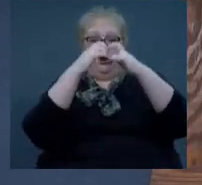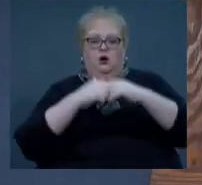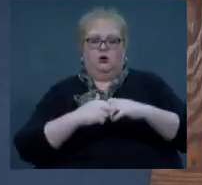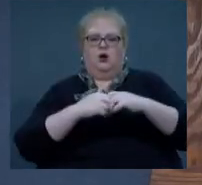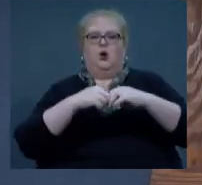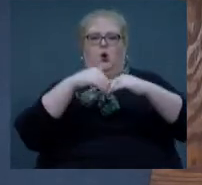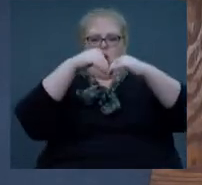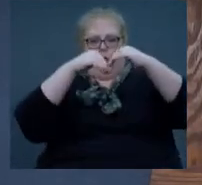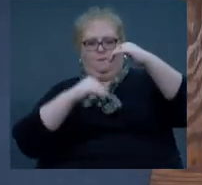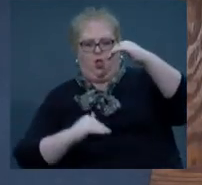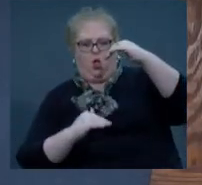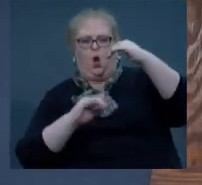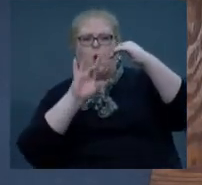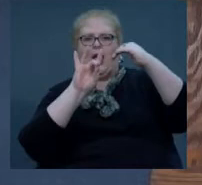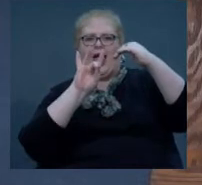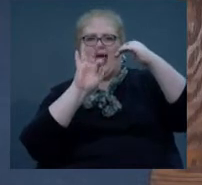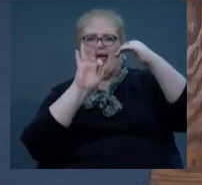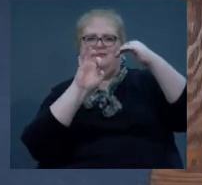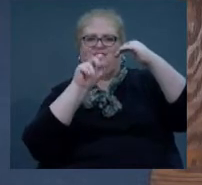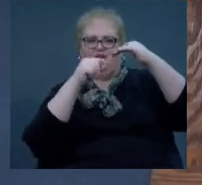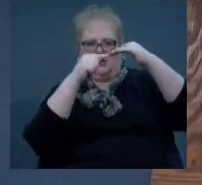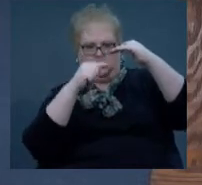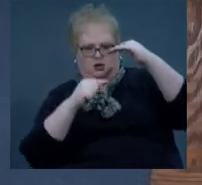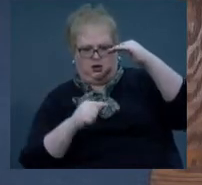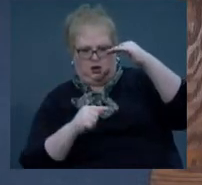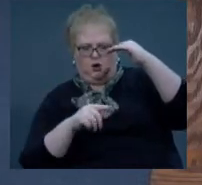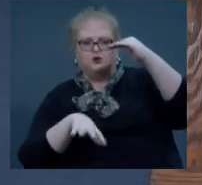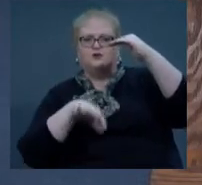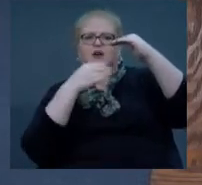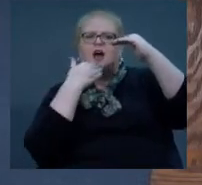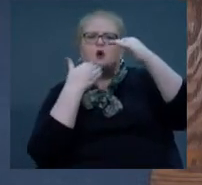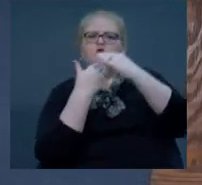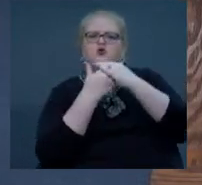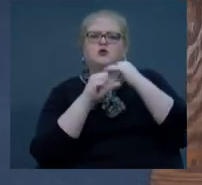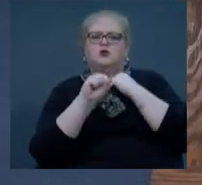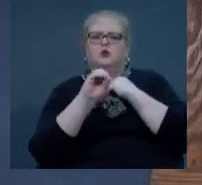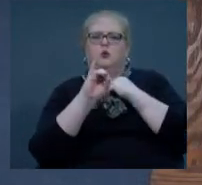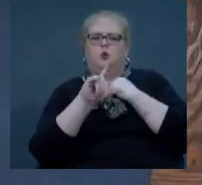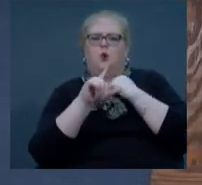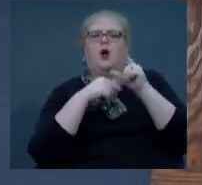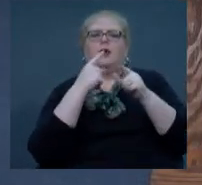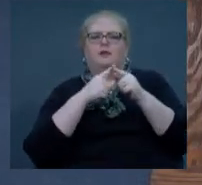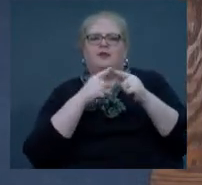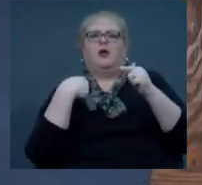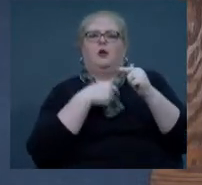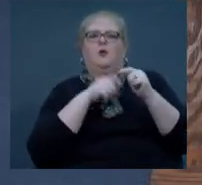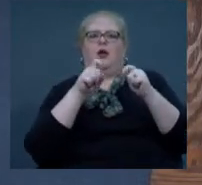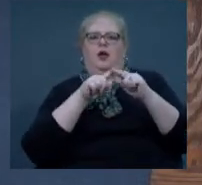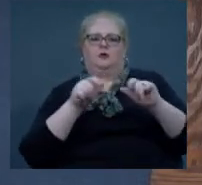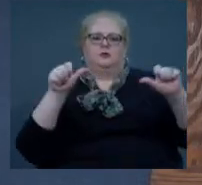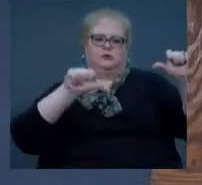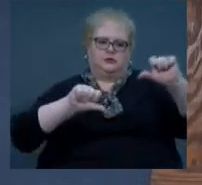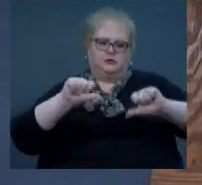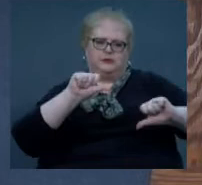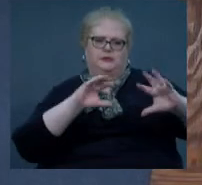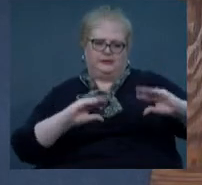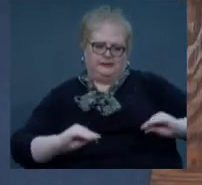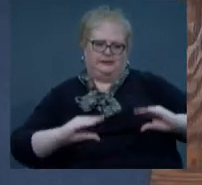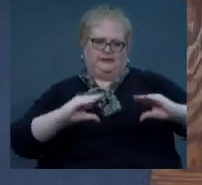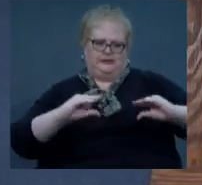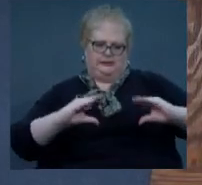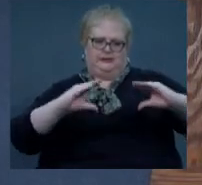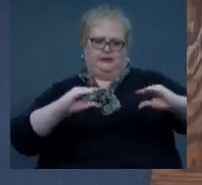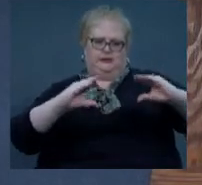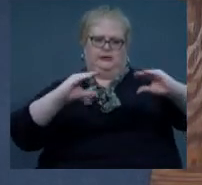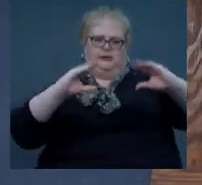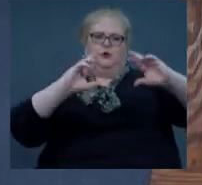grade to get down to suitable soil, and then bring those soils back up in lifts and have engineers measure it and all of that so that it's